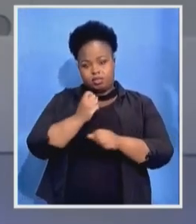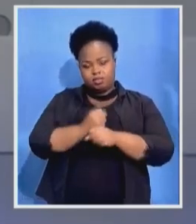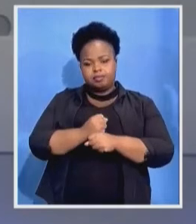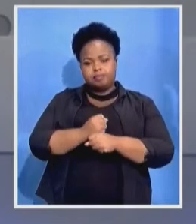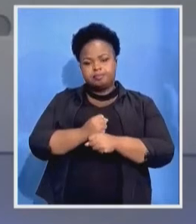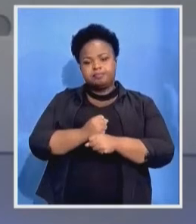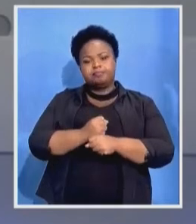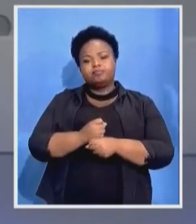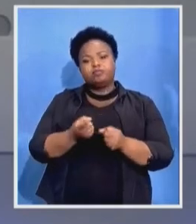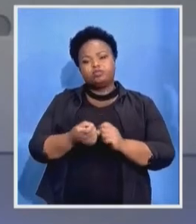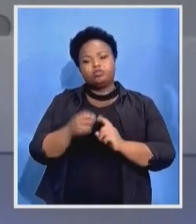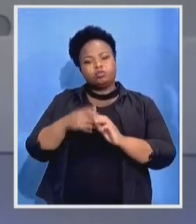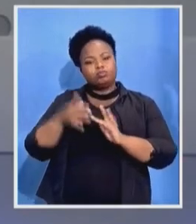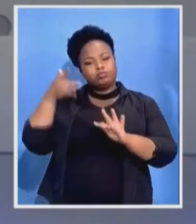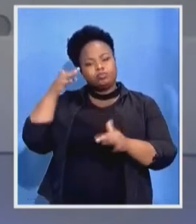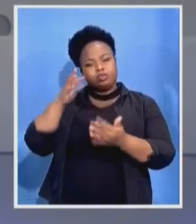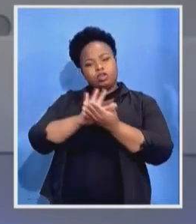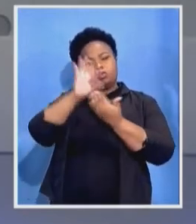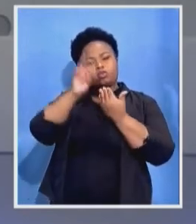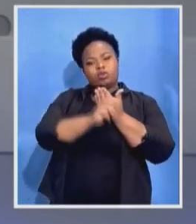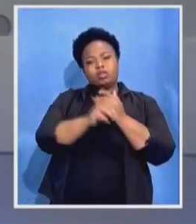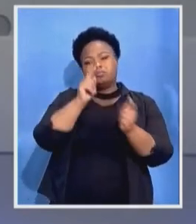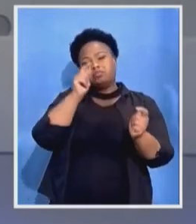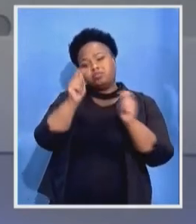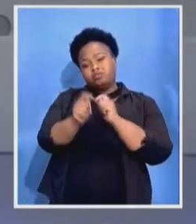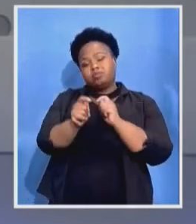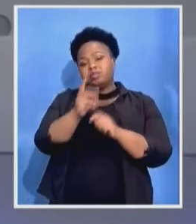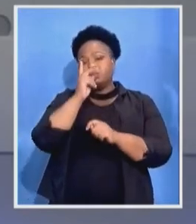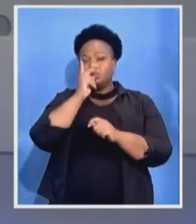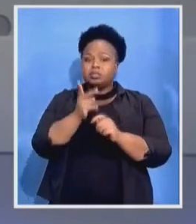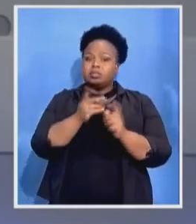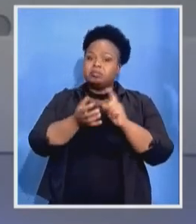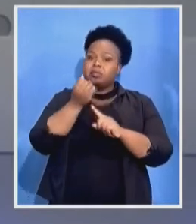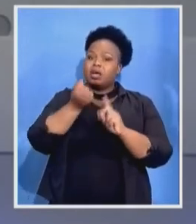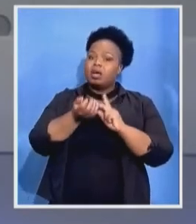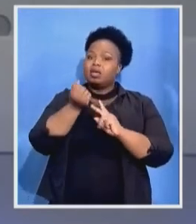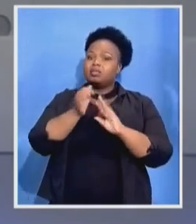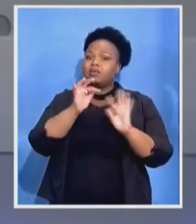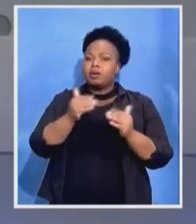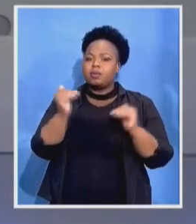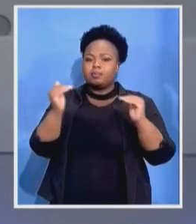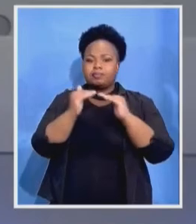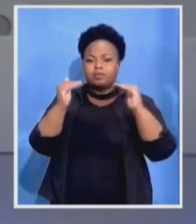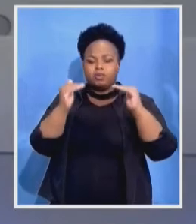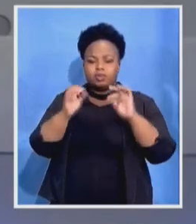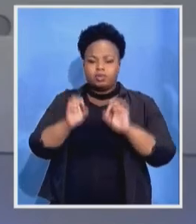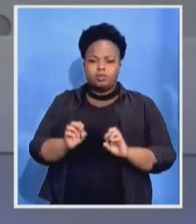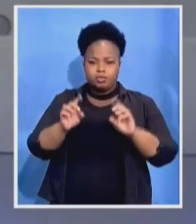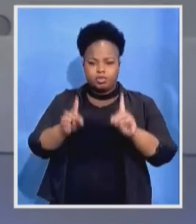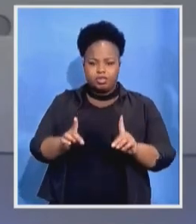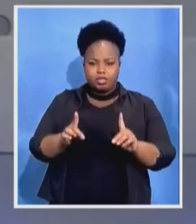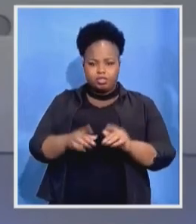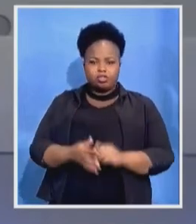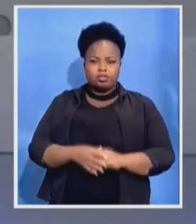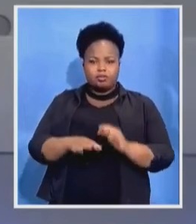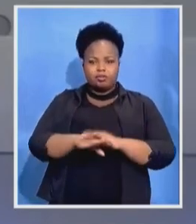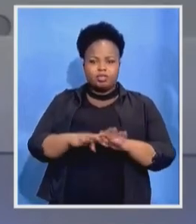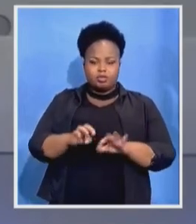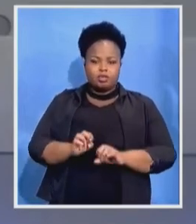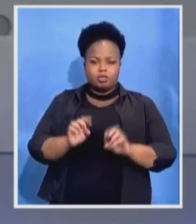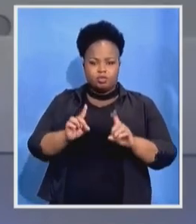transformation and how to achieve equal education in the basic education sector, the development also of